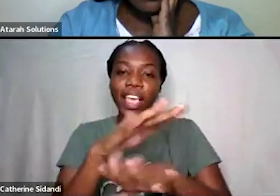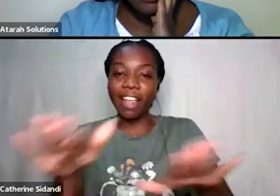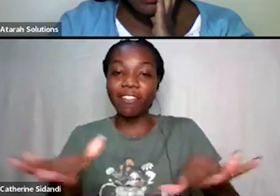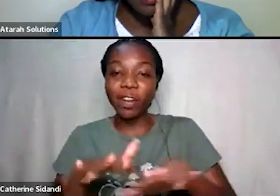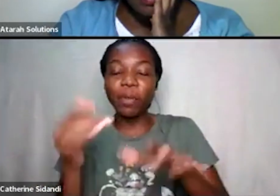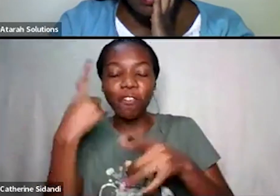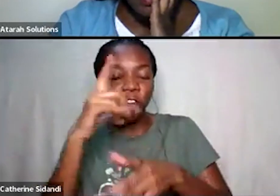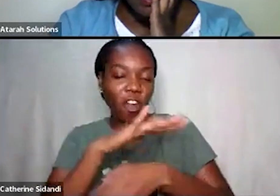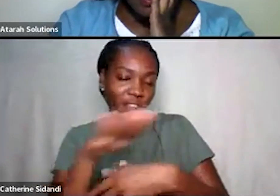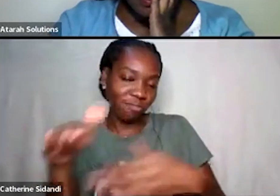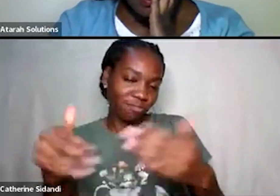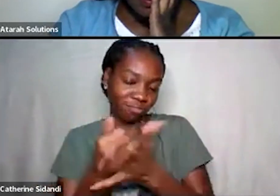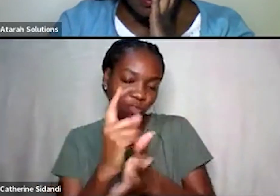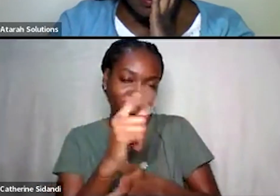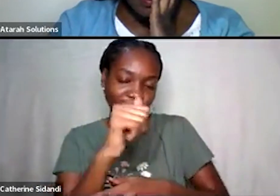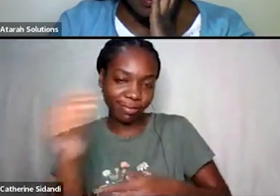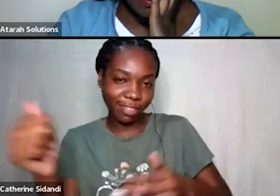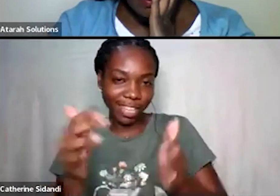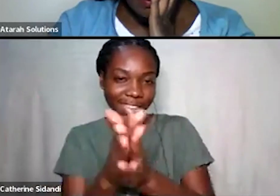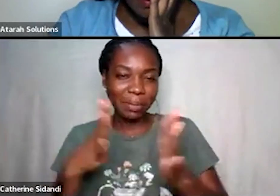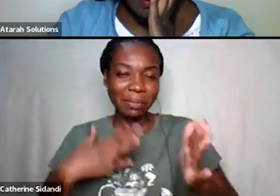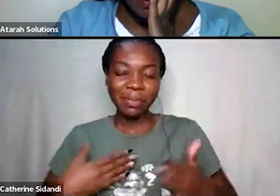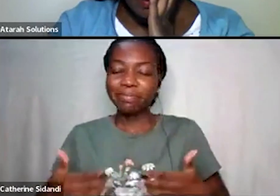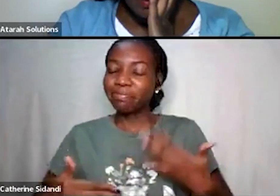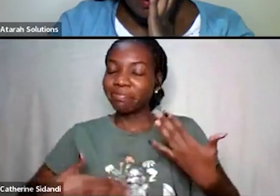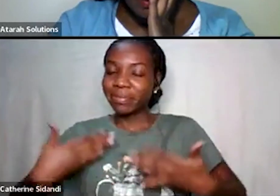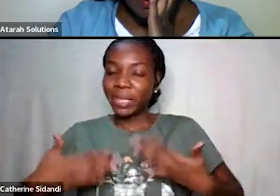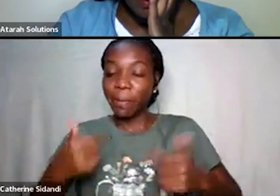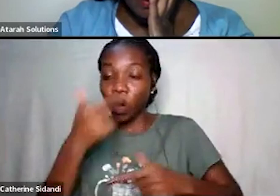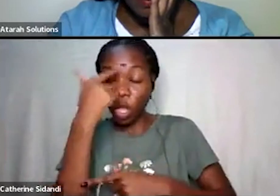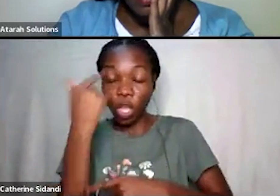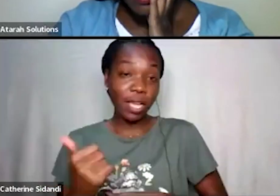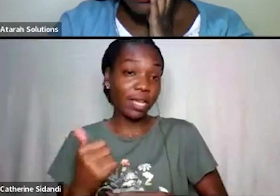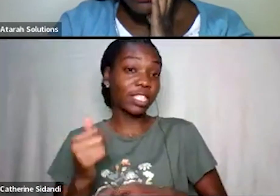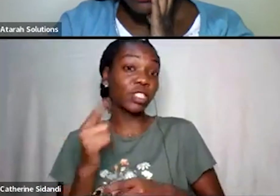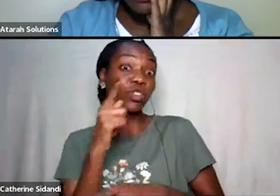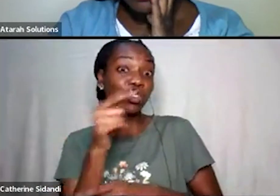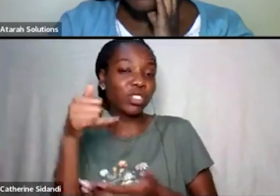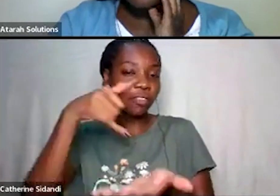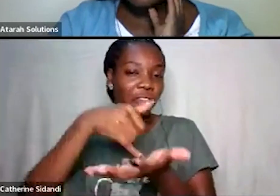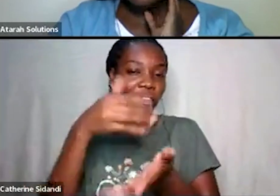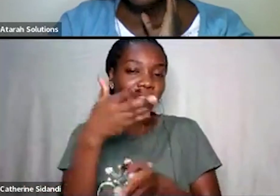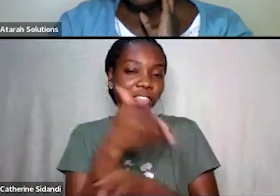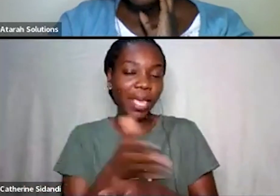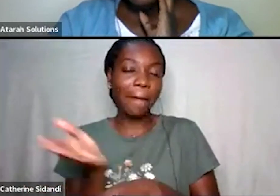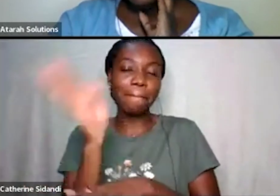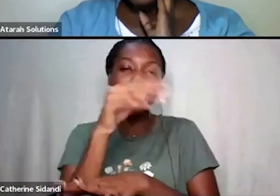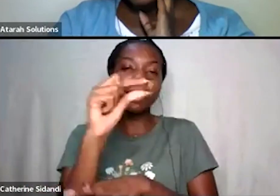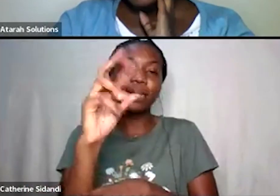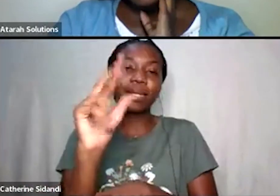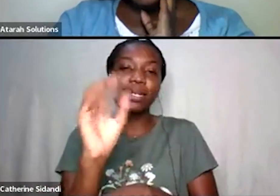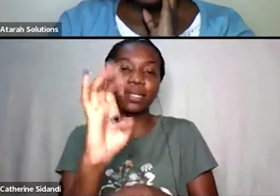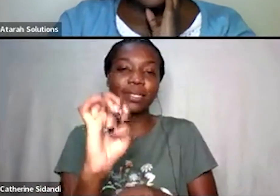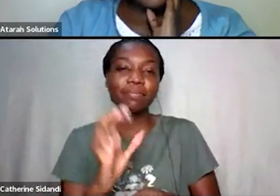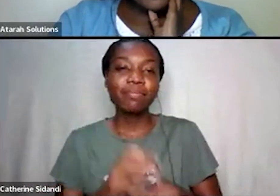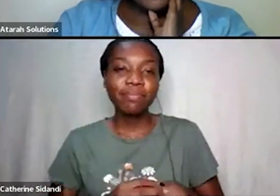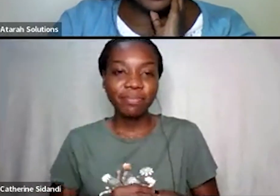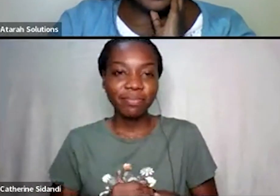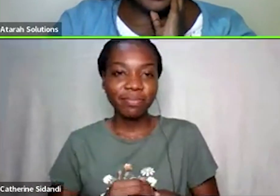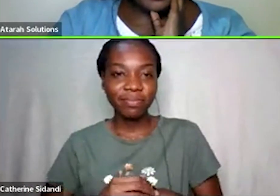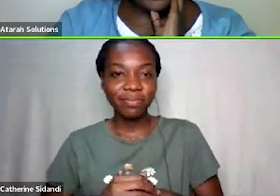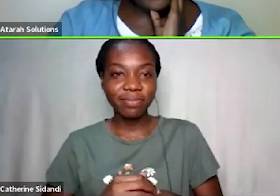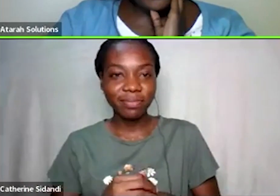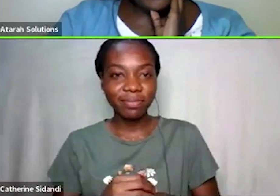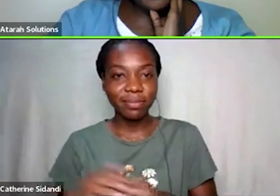other. And I'm just so glad that you're a part of this and you're a part of this movement. Back to you, Grace. All